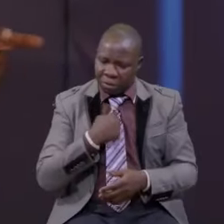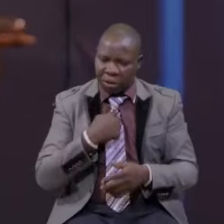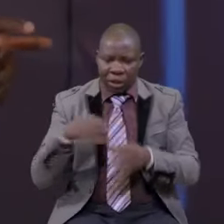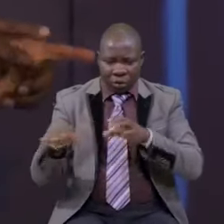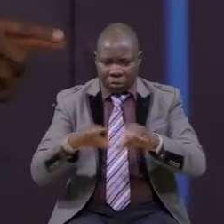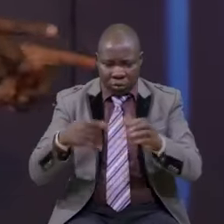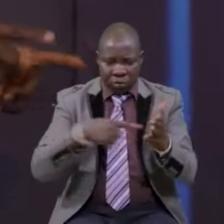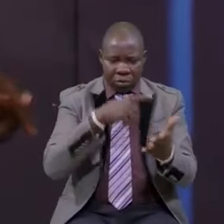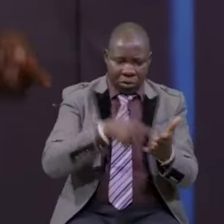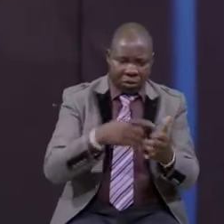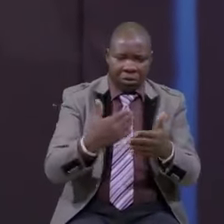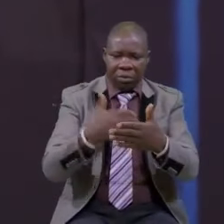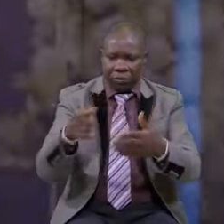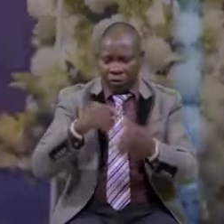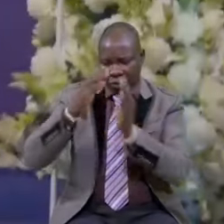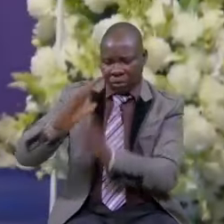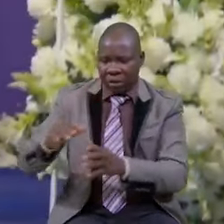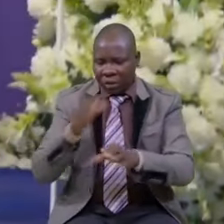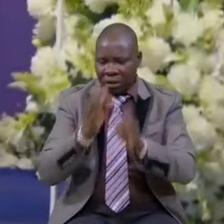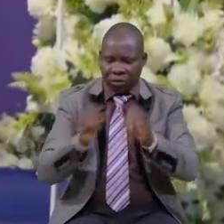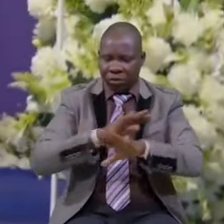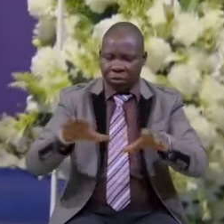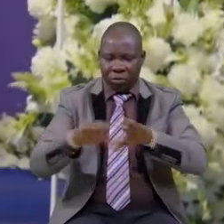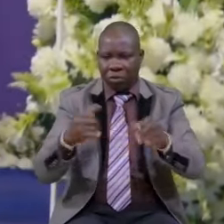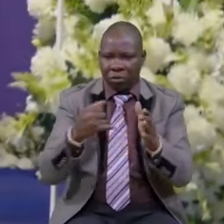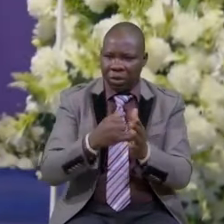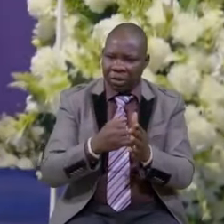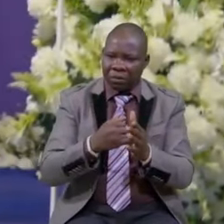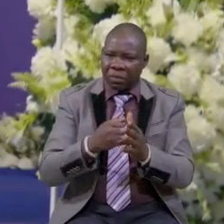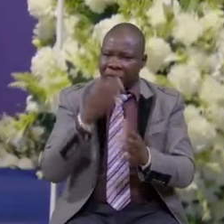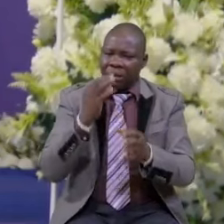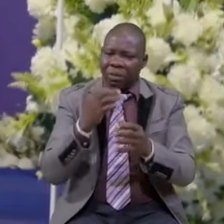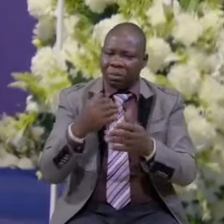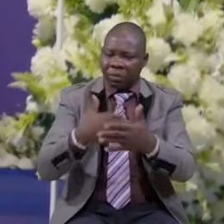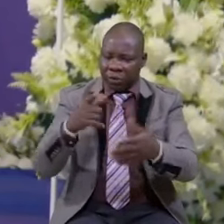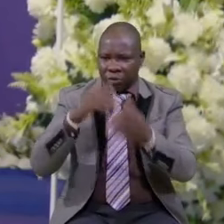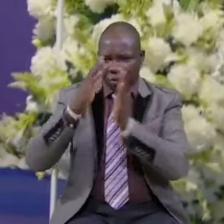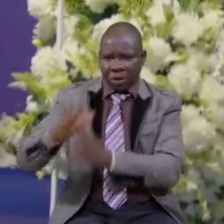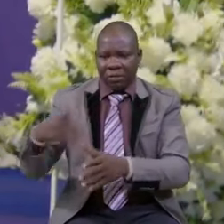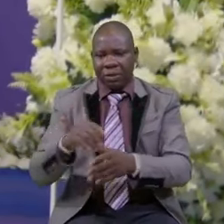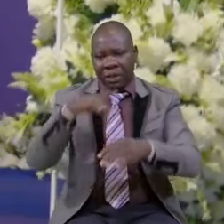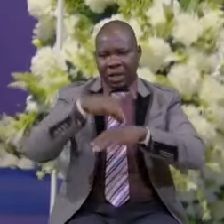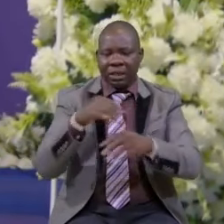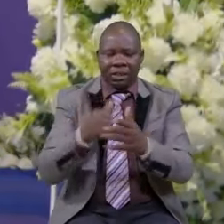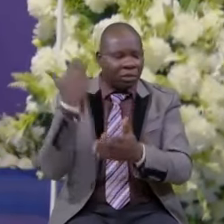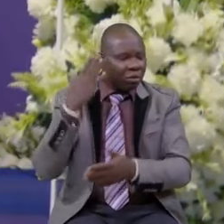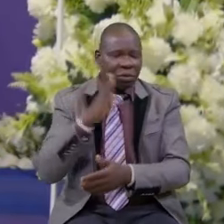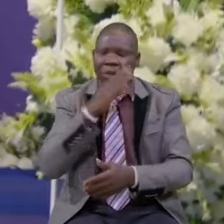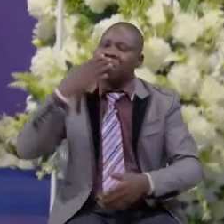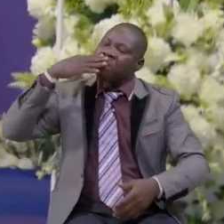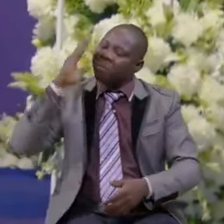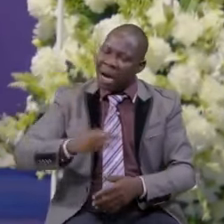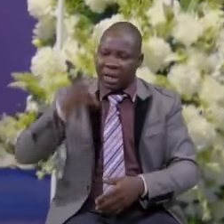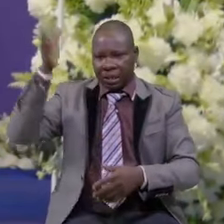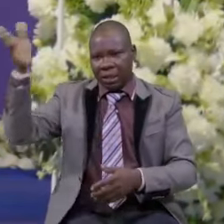Because if you don't do this before you leave the earth, it will be terrible over there. And then we're told that he